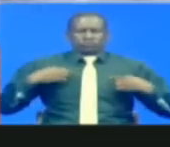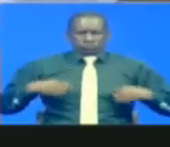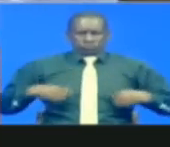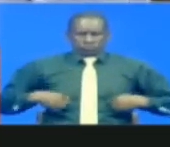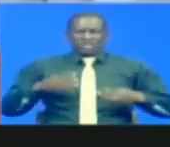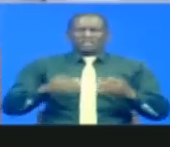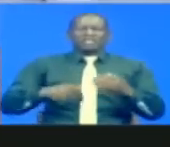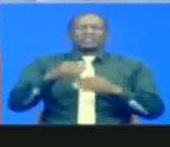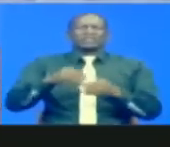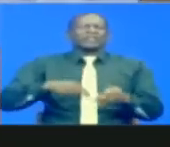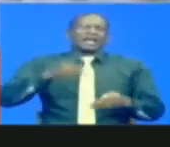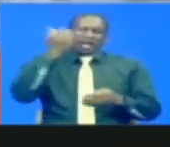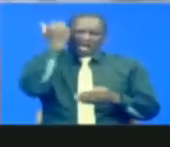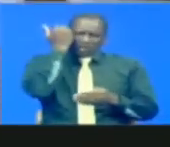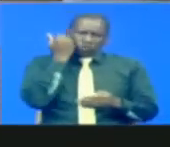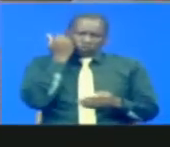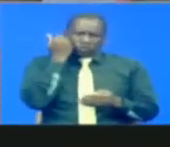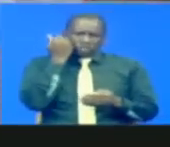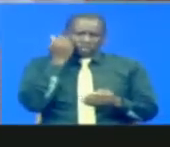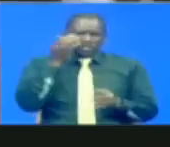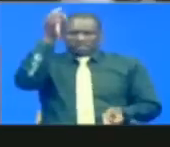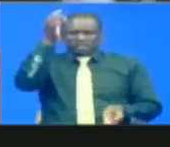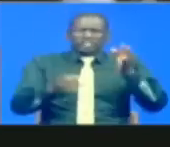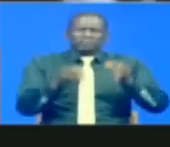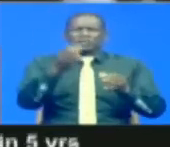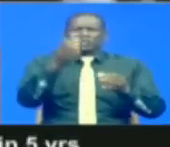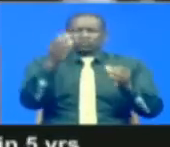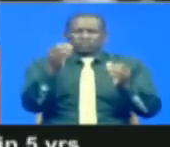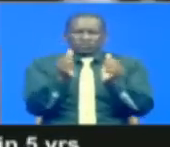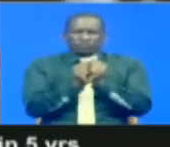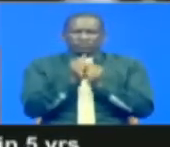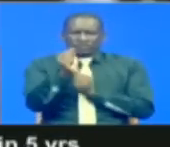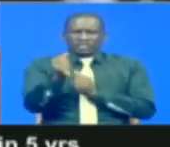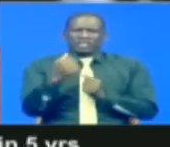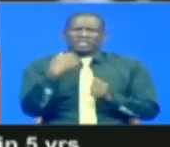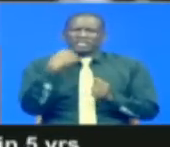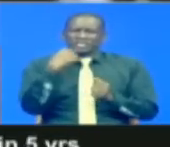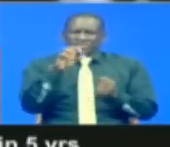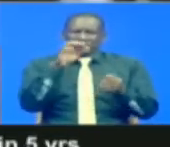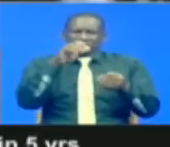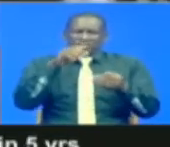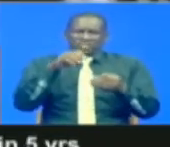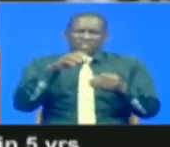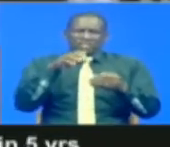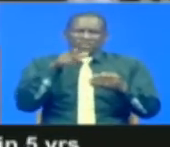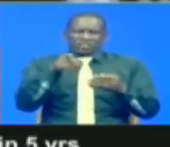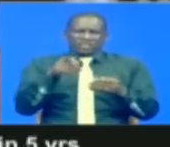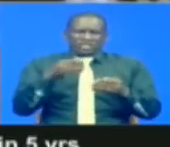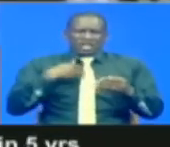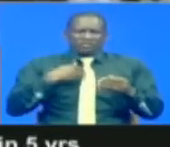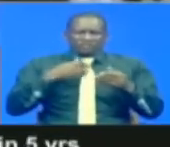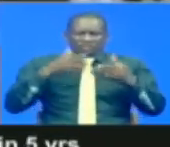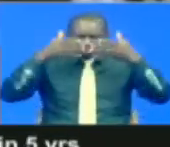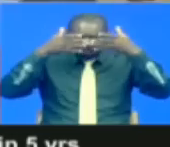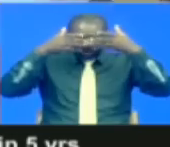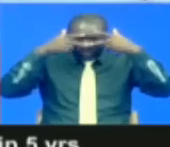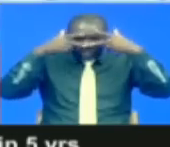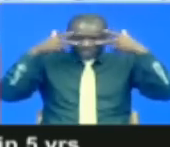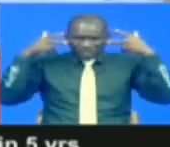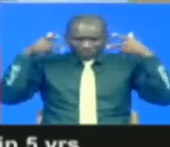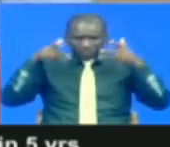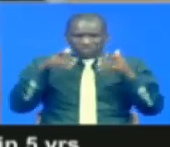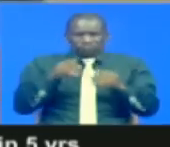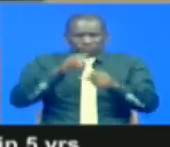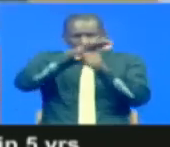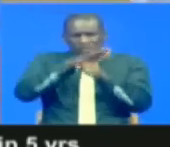verdict in May of 2015 that held wearing of hijabs in school was discriminatory. That decision was then given